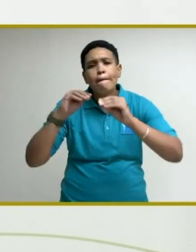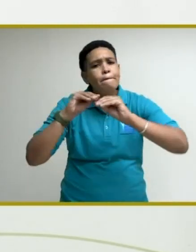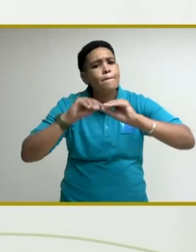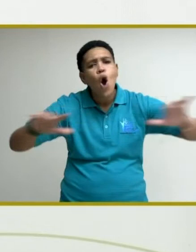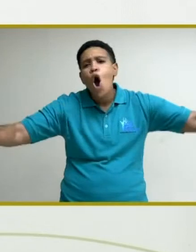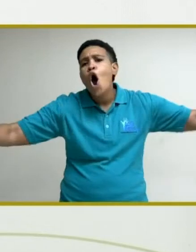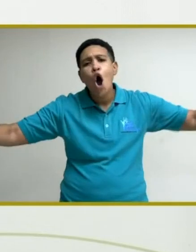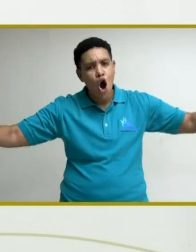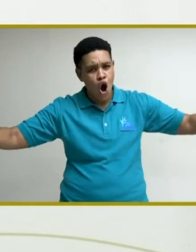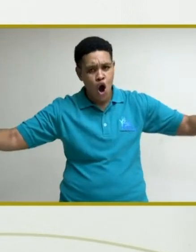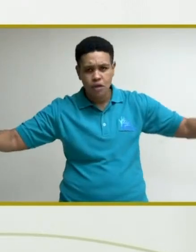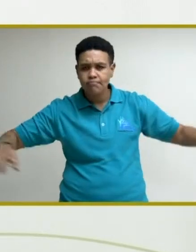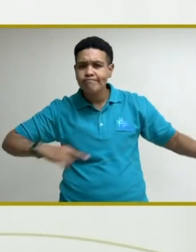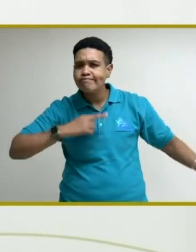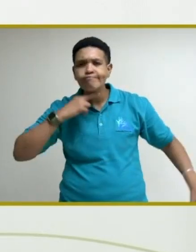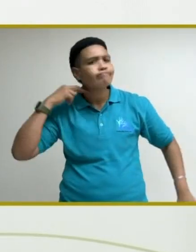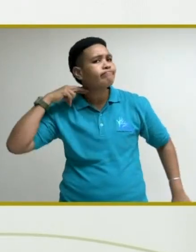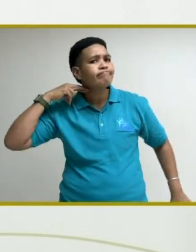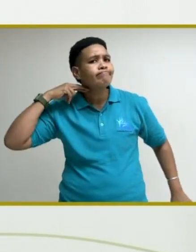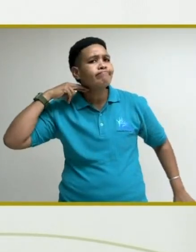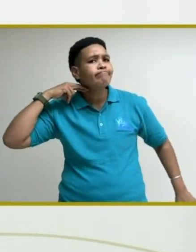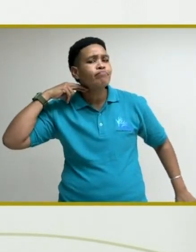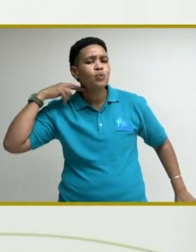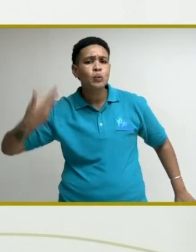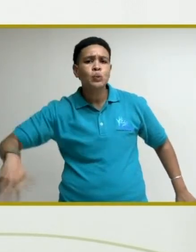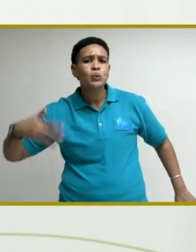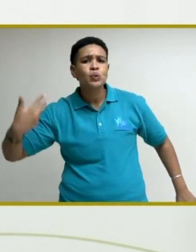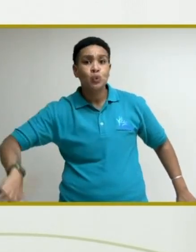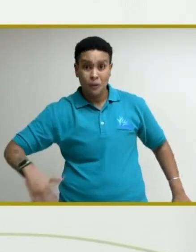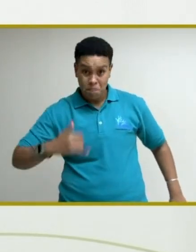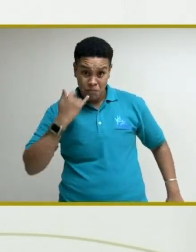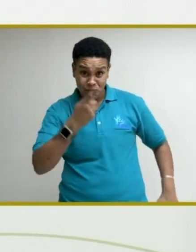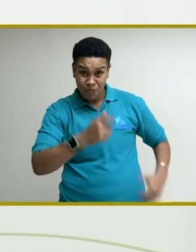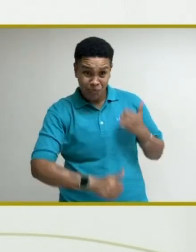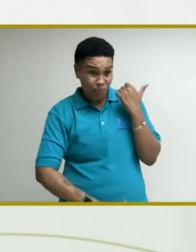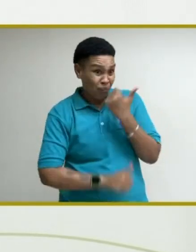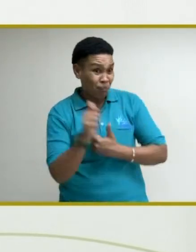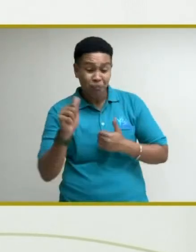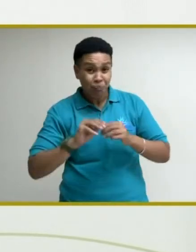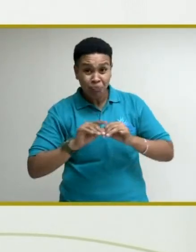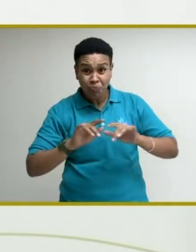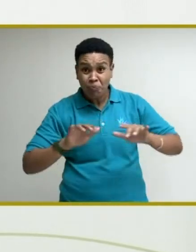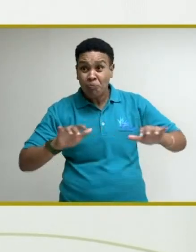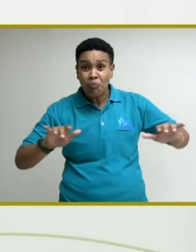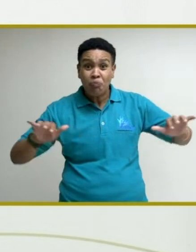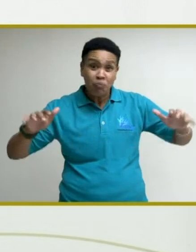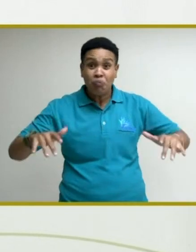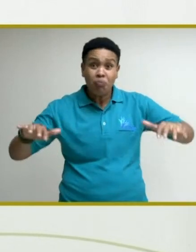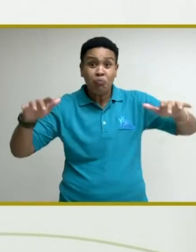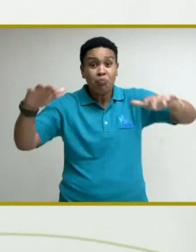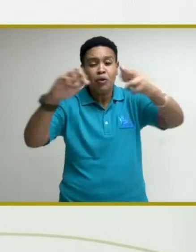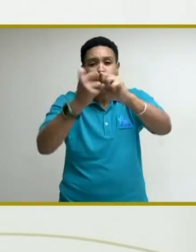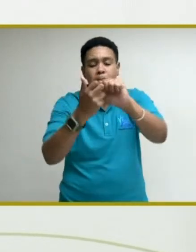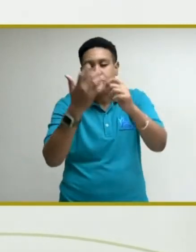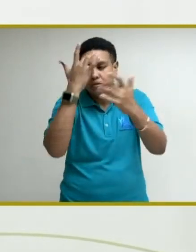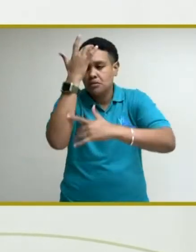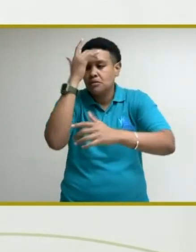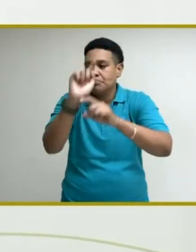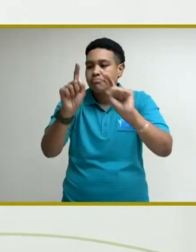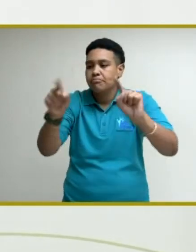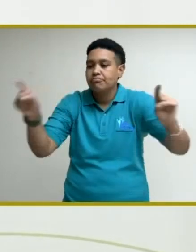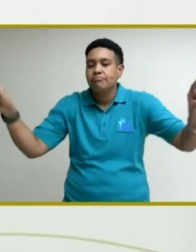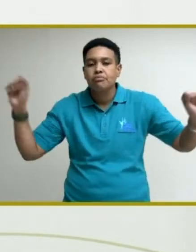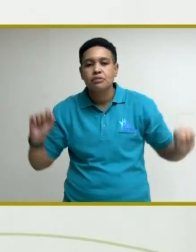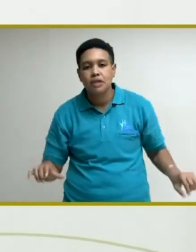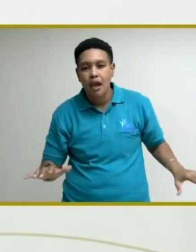us at severe risk for a surge that, if they are so transmissible, can put us in serious problems. So that's the